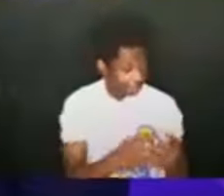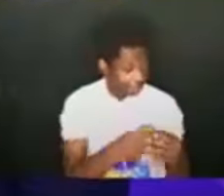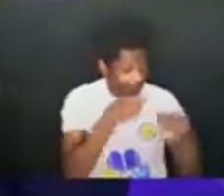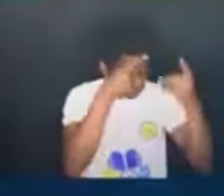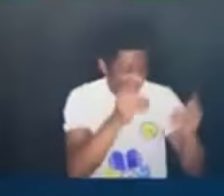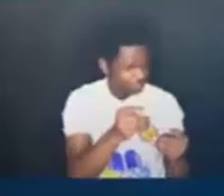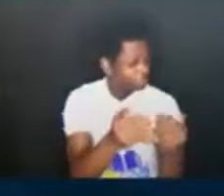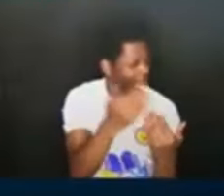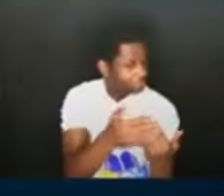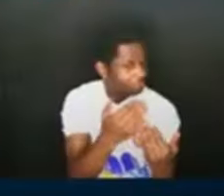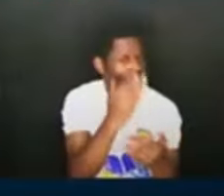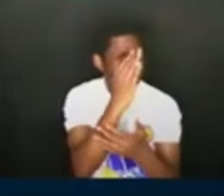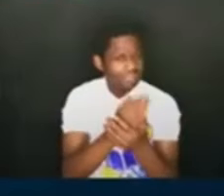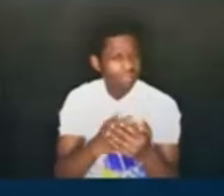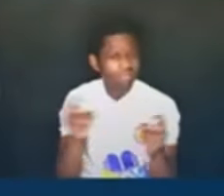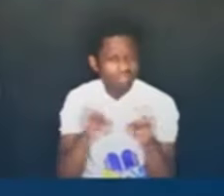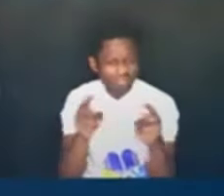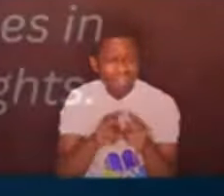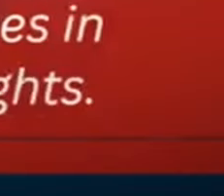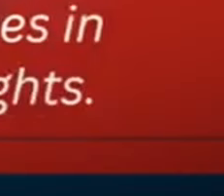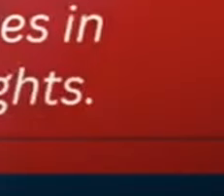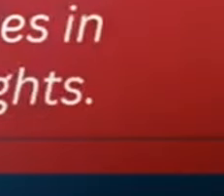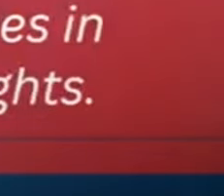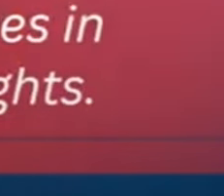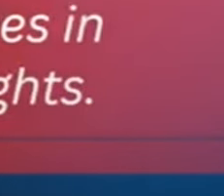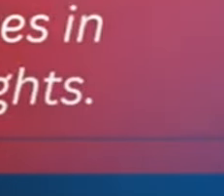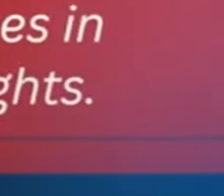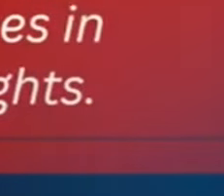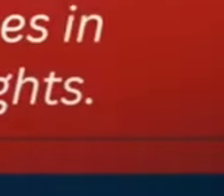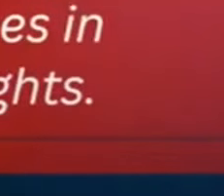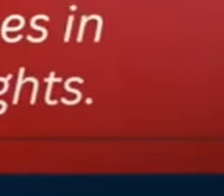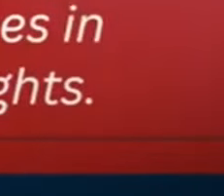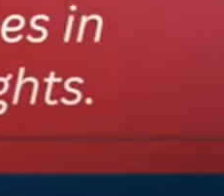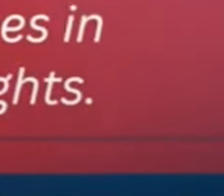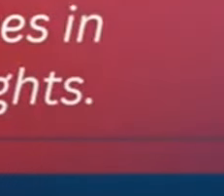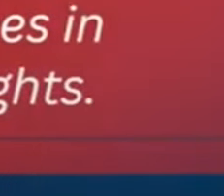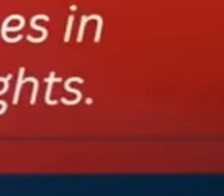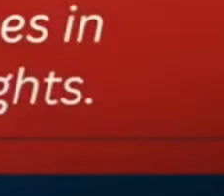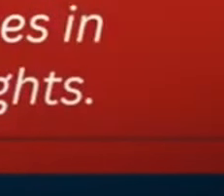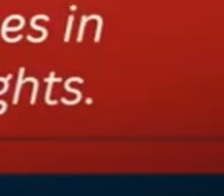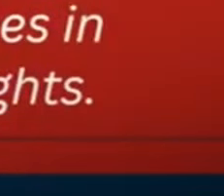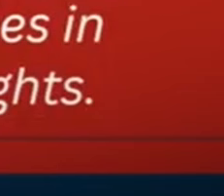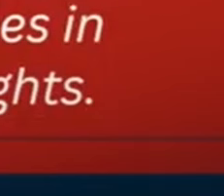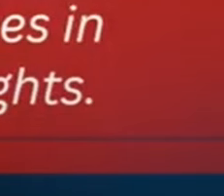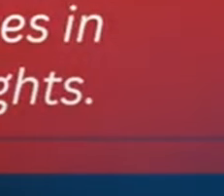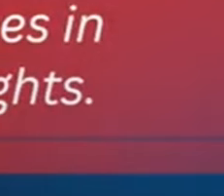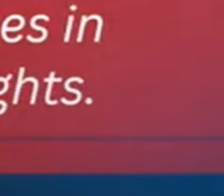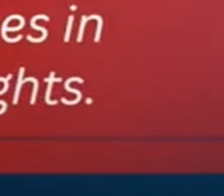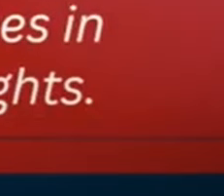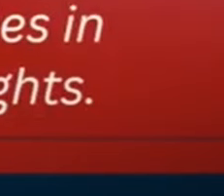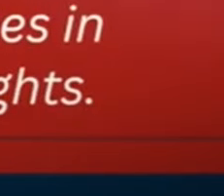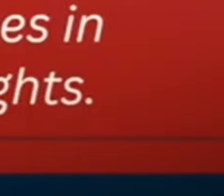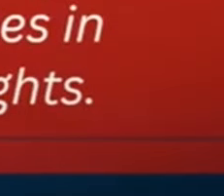very complex. Yeah, because challenges come in waves.